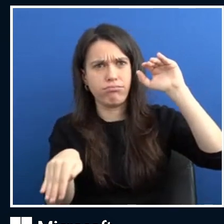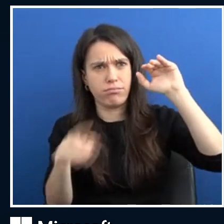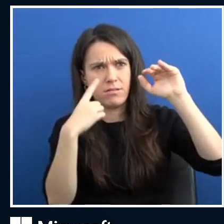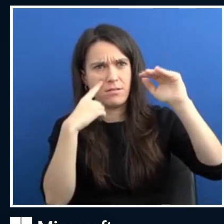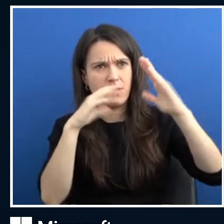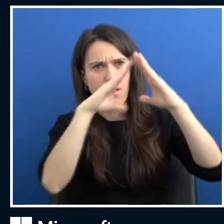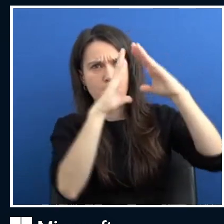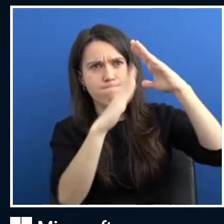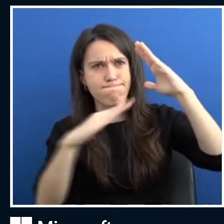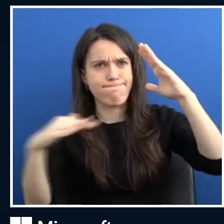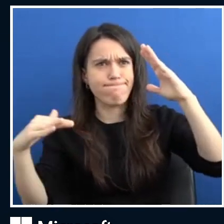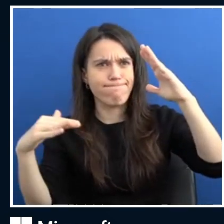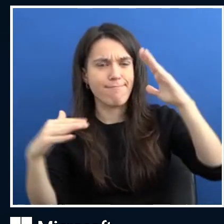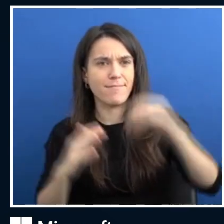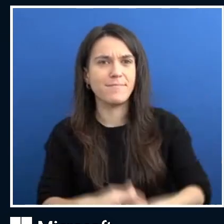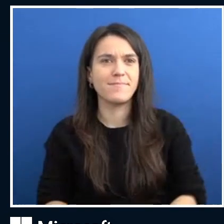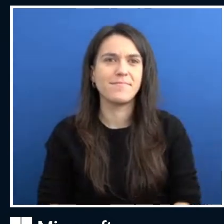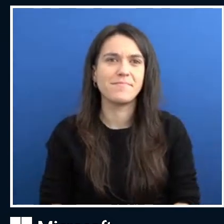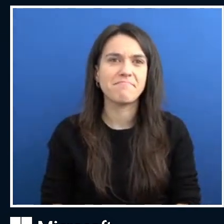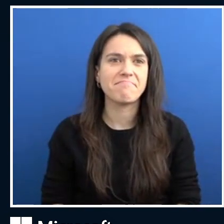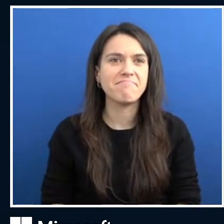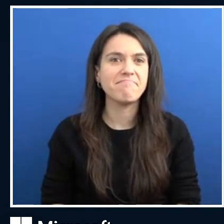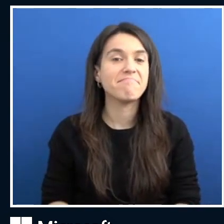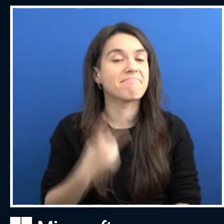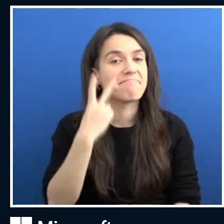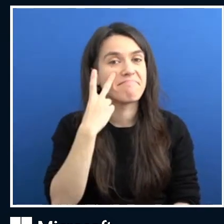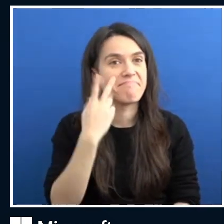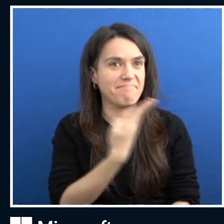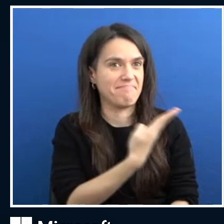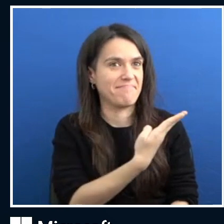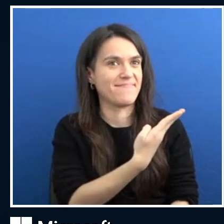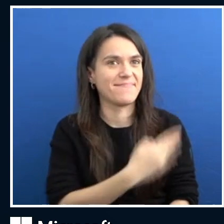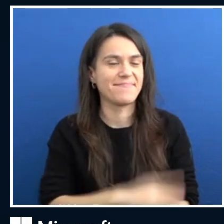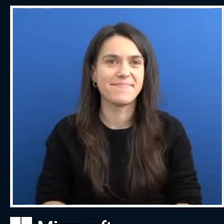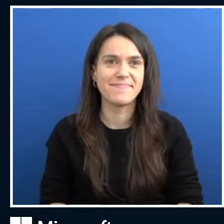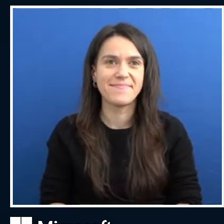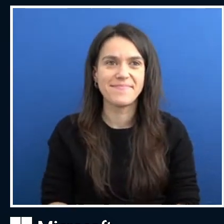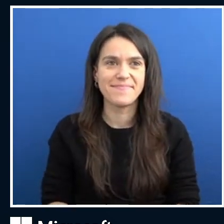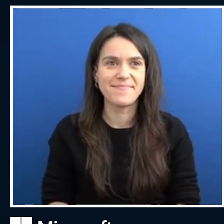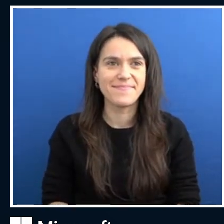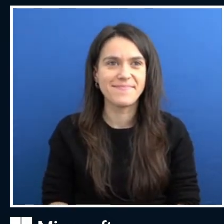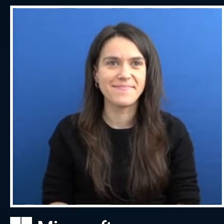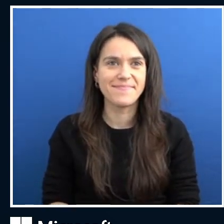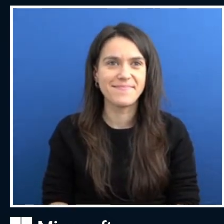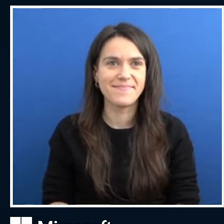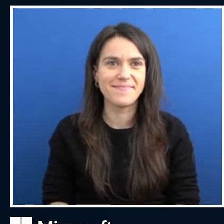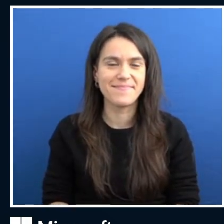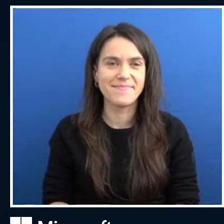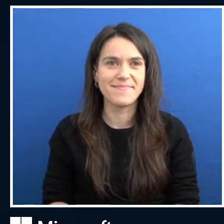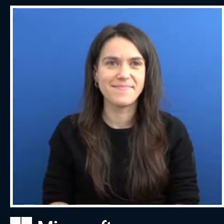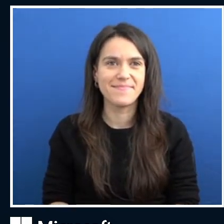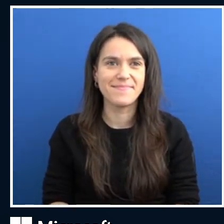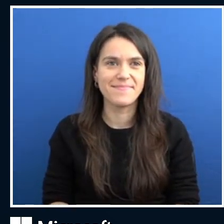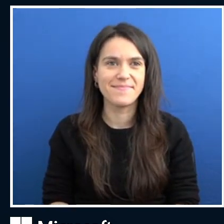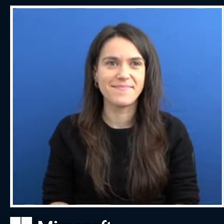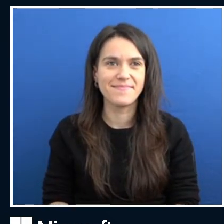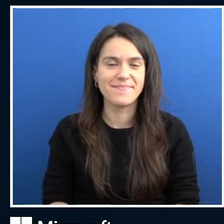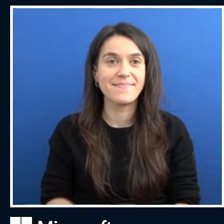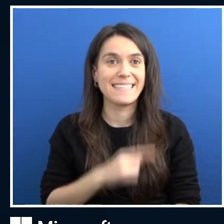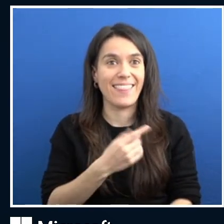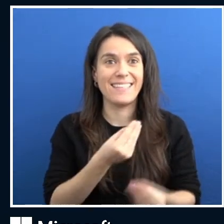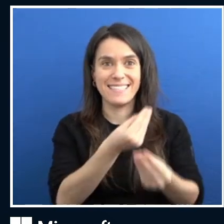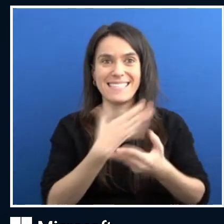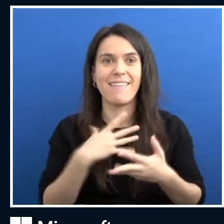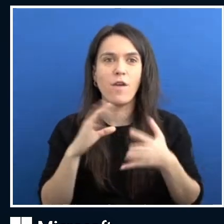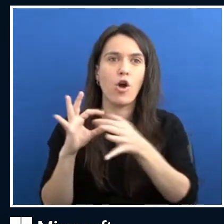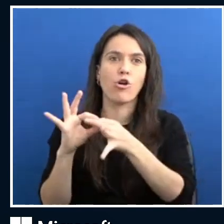Let's see what we get after applying this thing. And this is your heat map. It just gives you the correlation between any 2 points. If they're